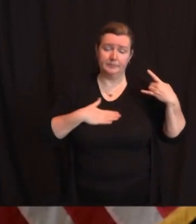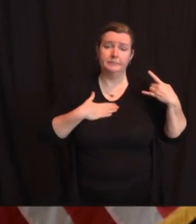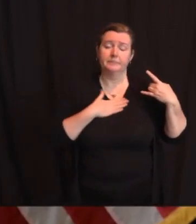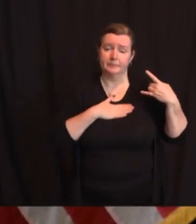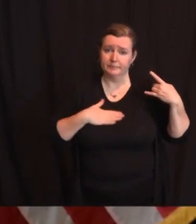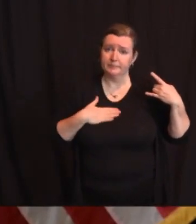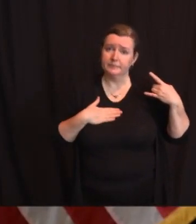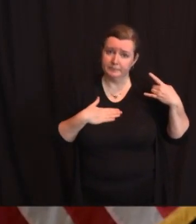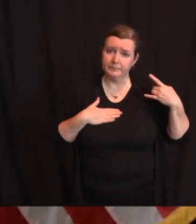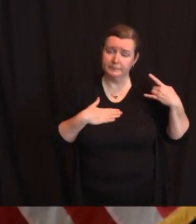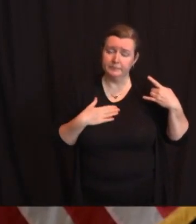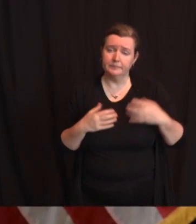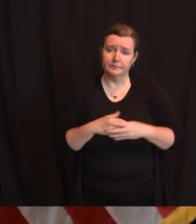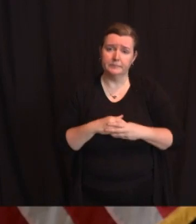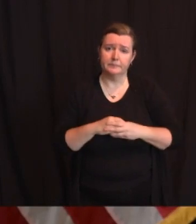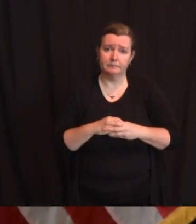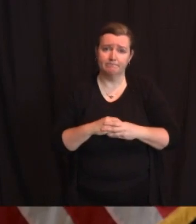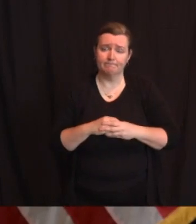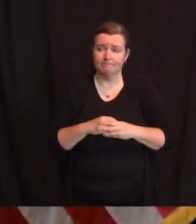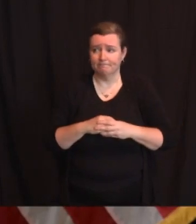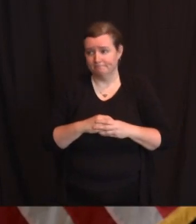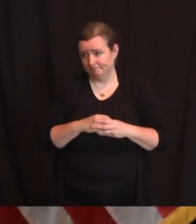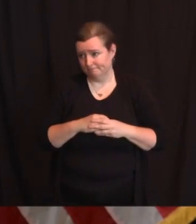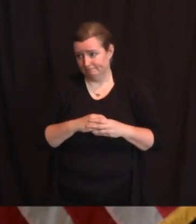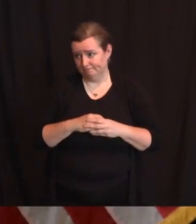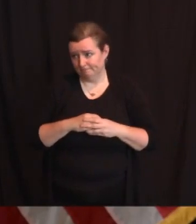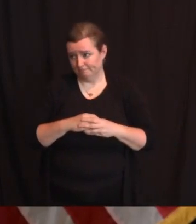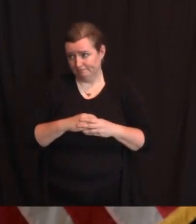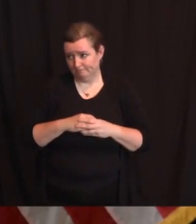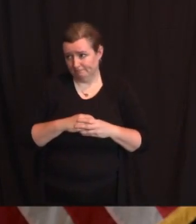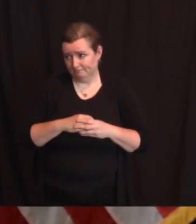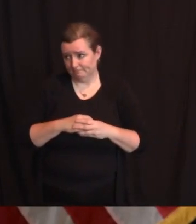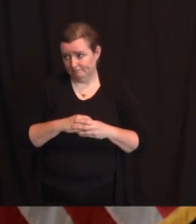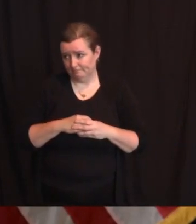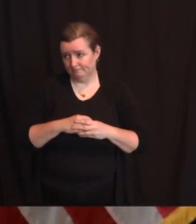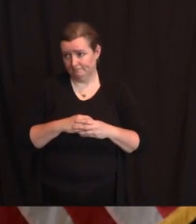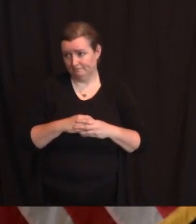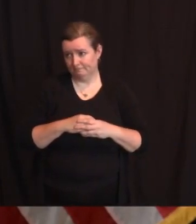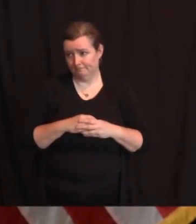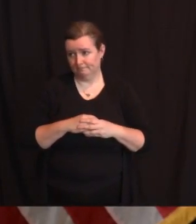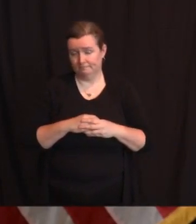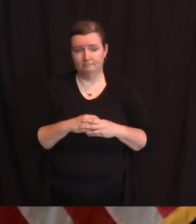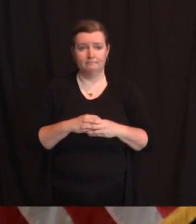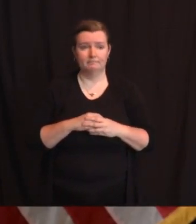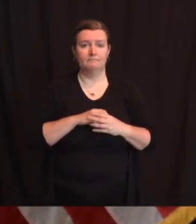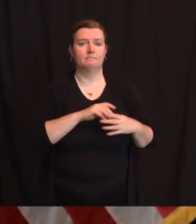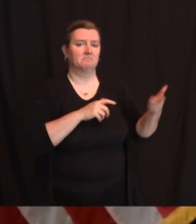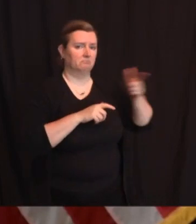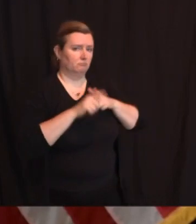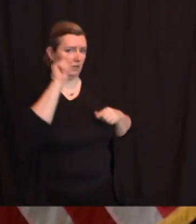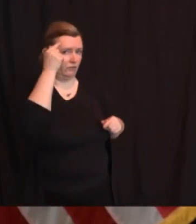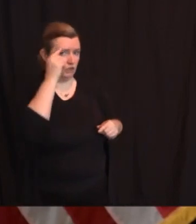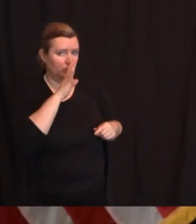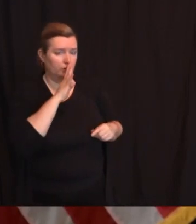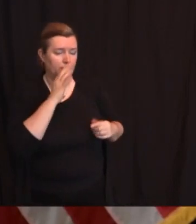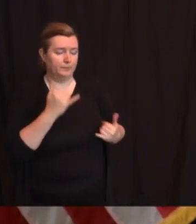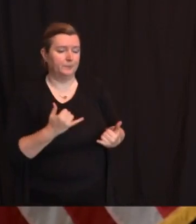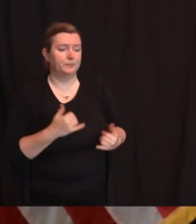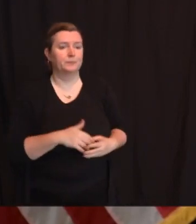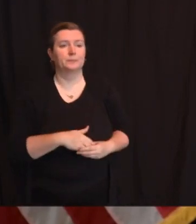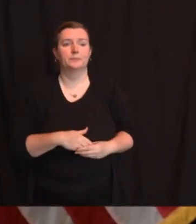puts us in a really better, stronger place as it relates to public health. So thank you that. We're going to start over here. John, I need you to set an example because we got a